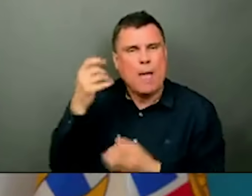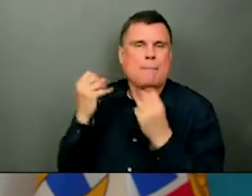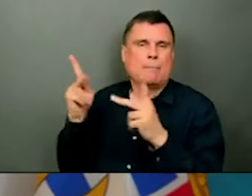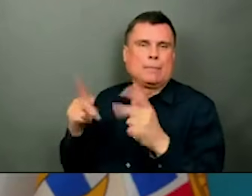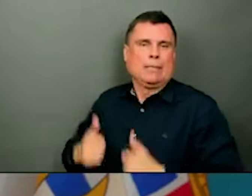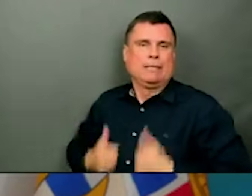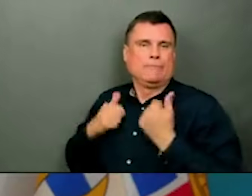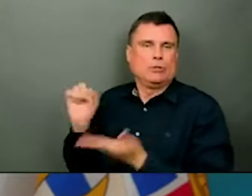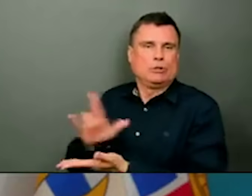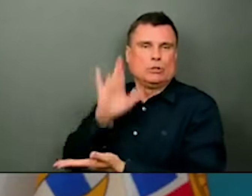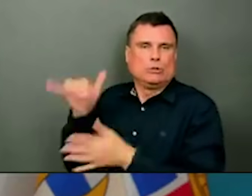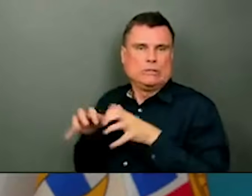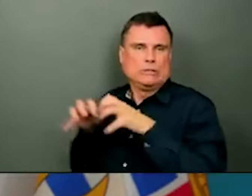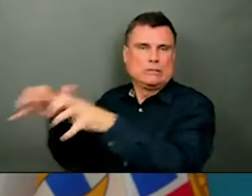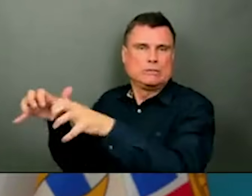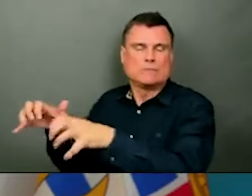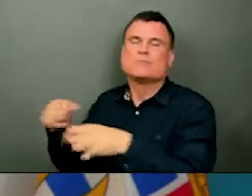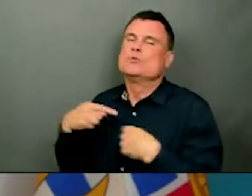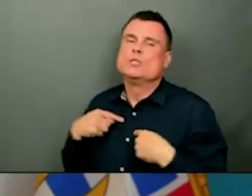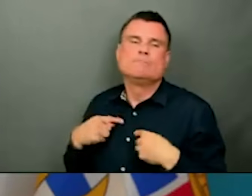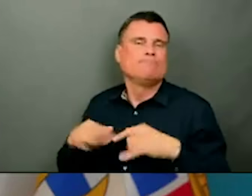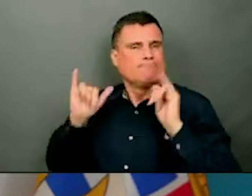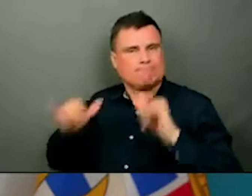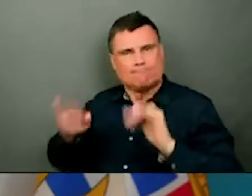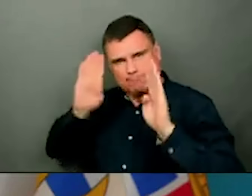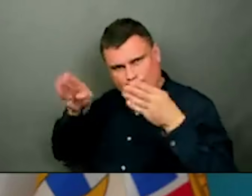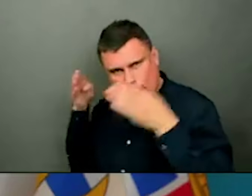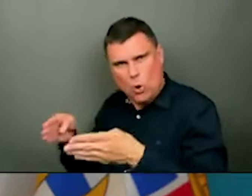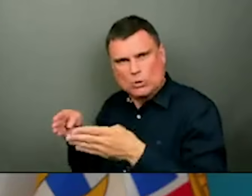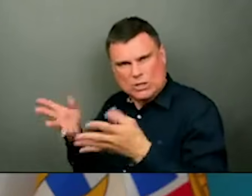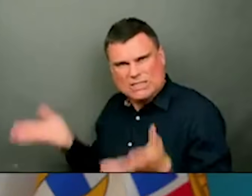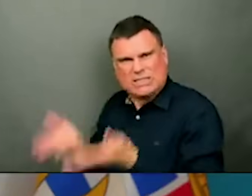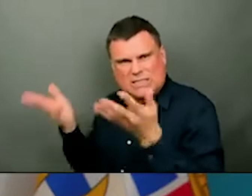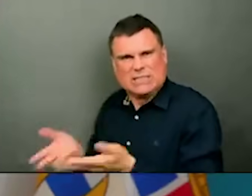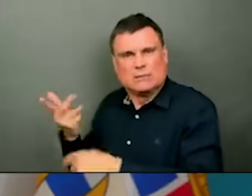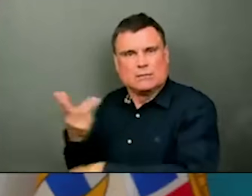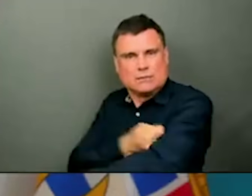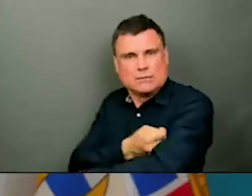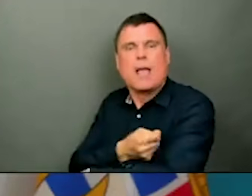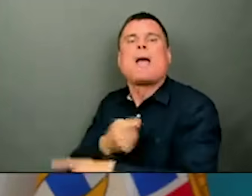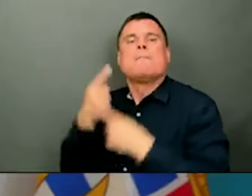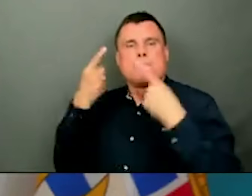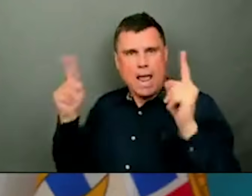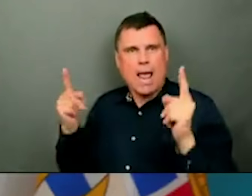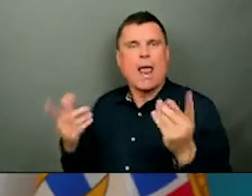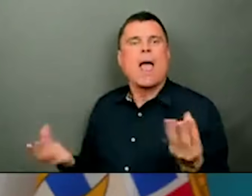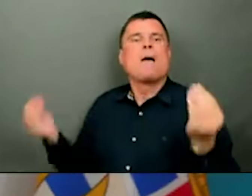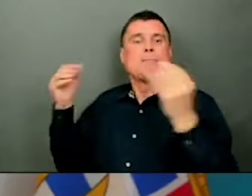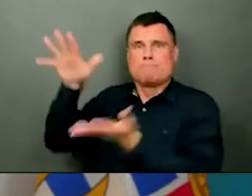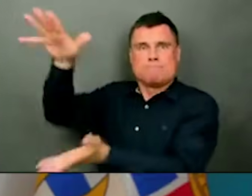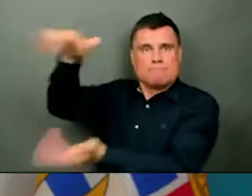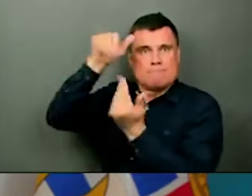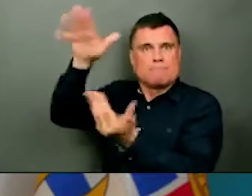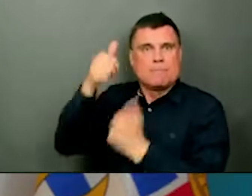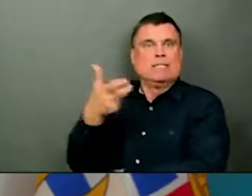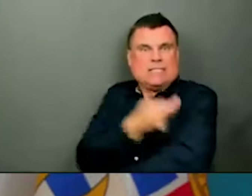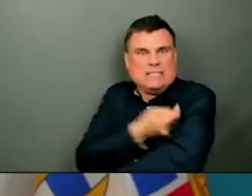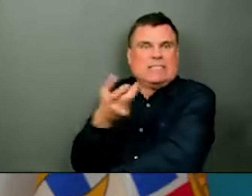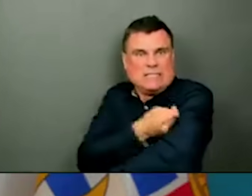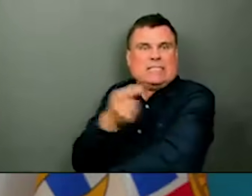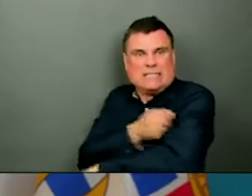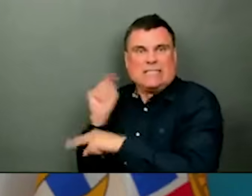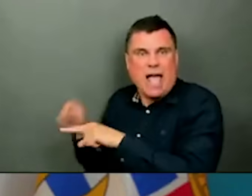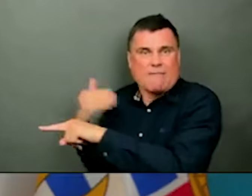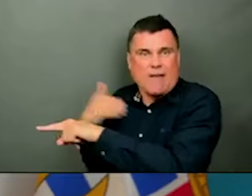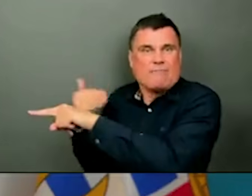So those are the things that we're continuing to focus on now that we finally have enough vaccine to be able to really ramp up the